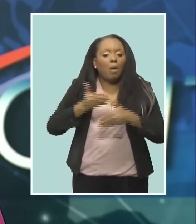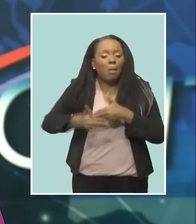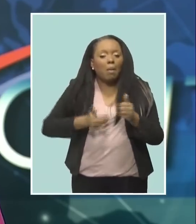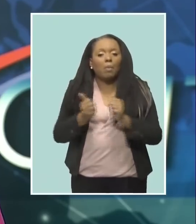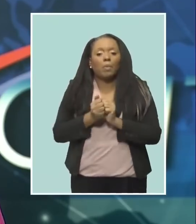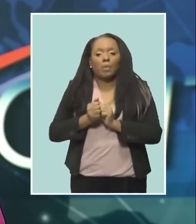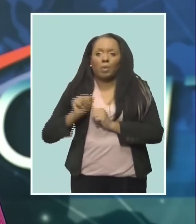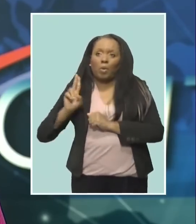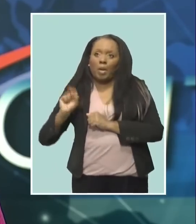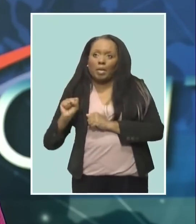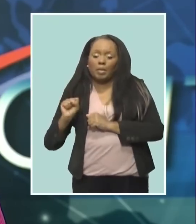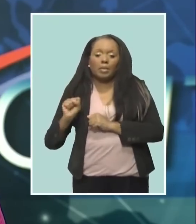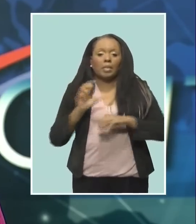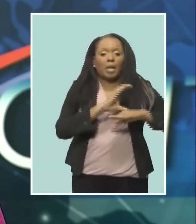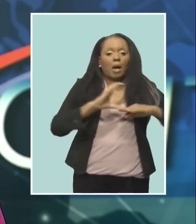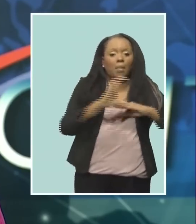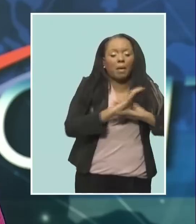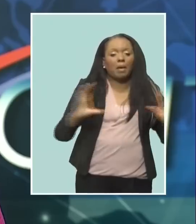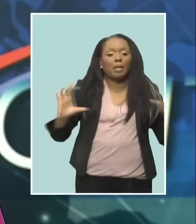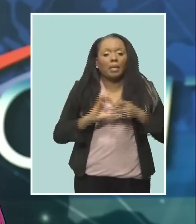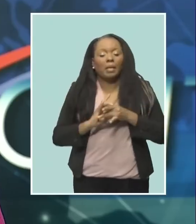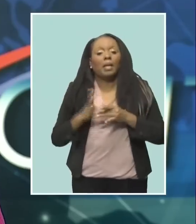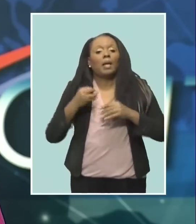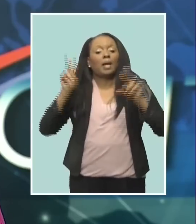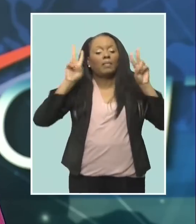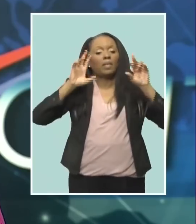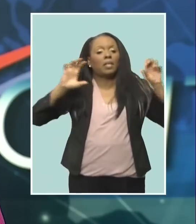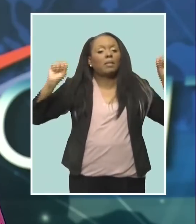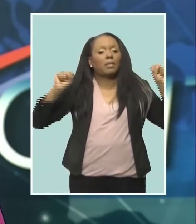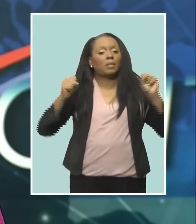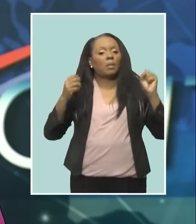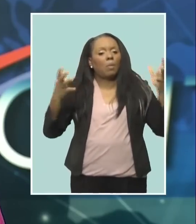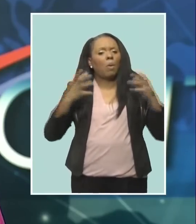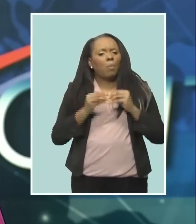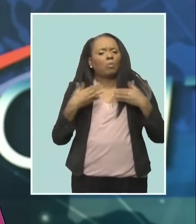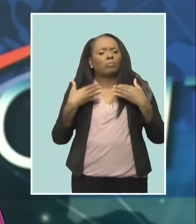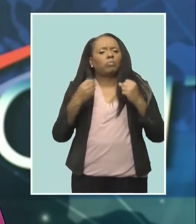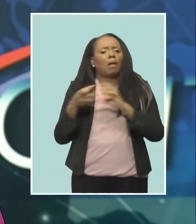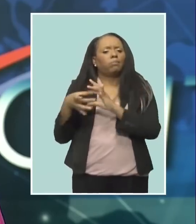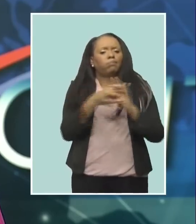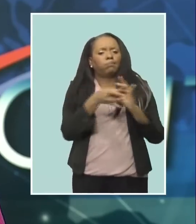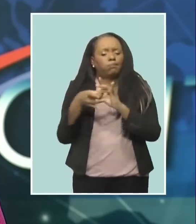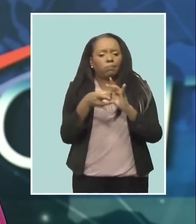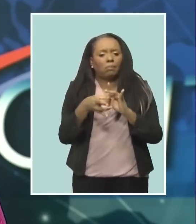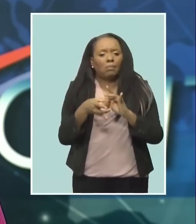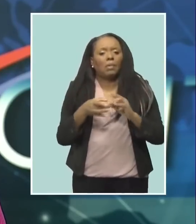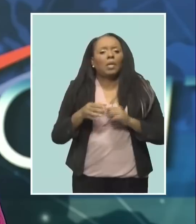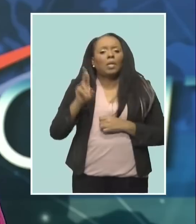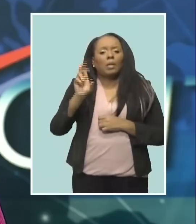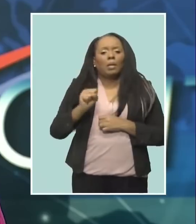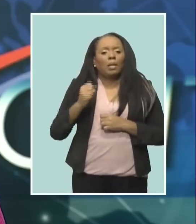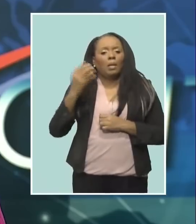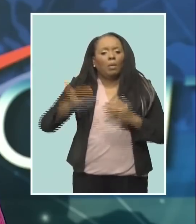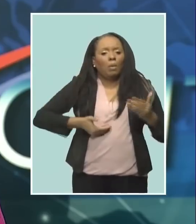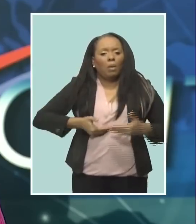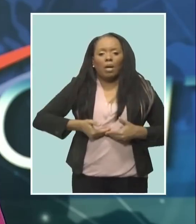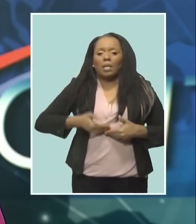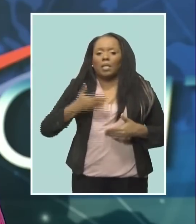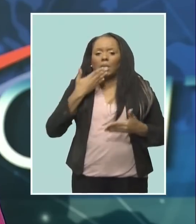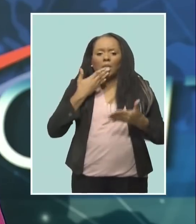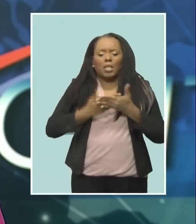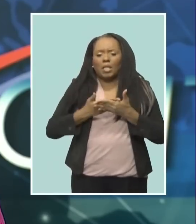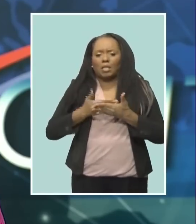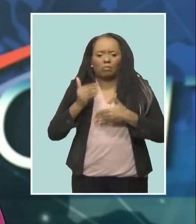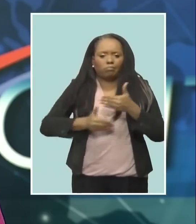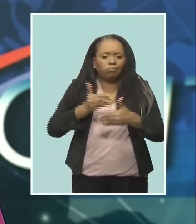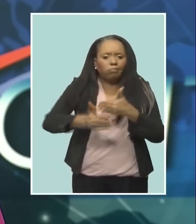U.S.-Caribbean partnership and the Vice President's leadership in strengthening the relationships throughout the region. The U.S. welcomed shared progress on